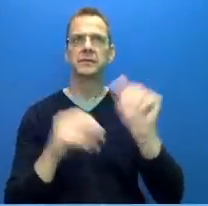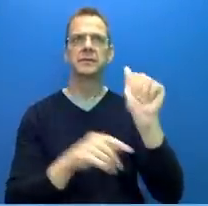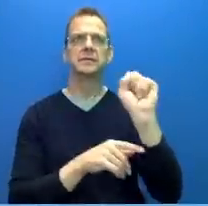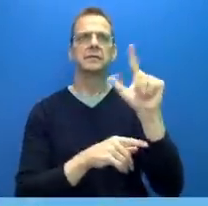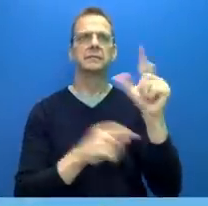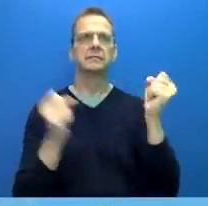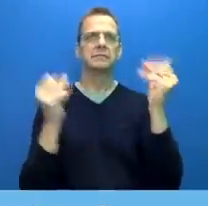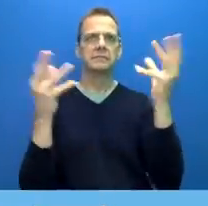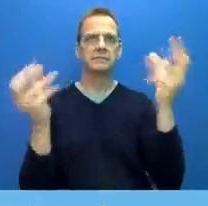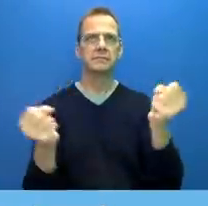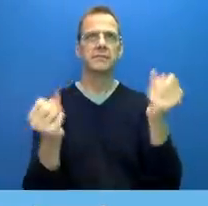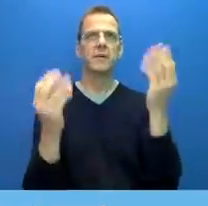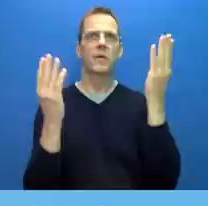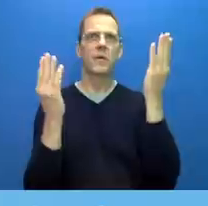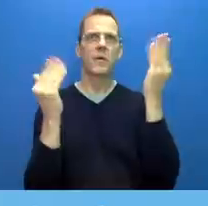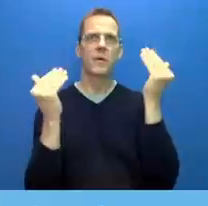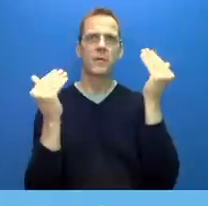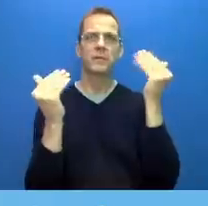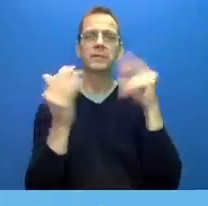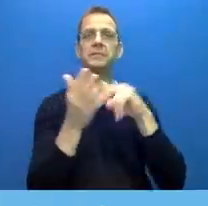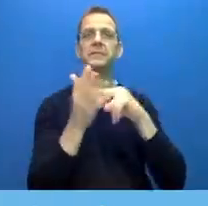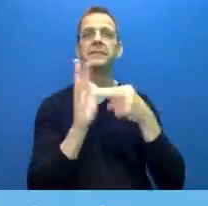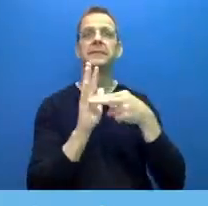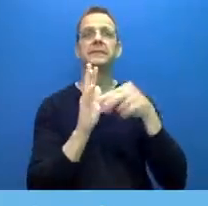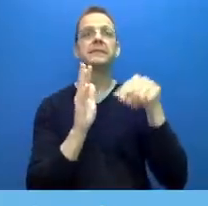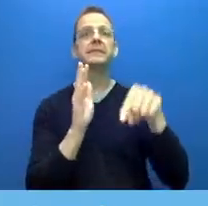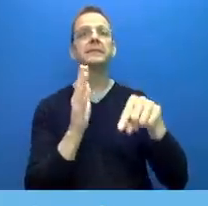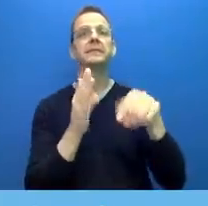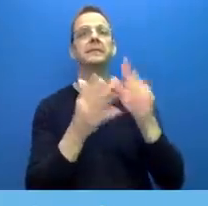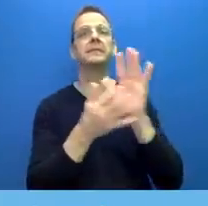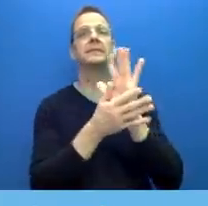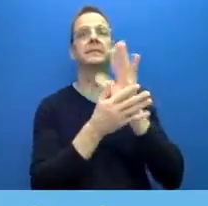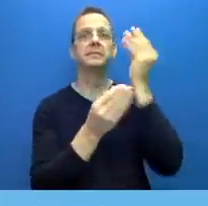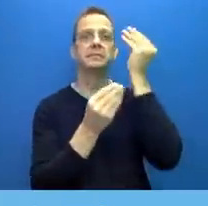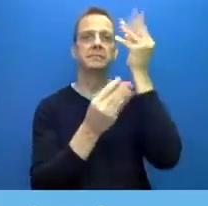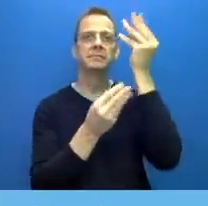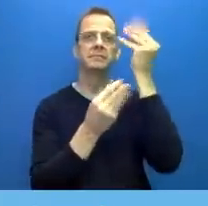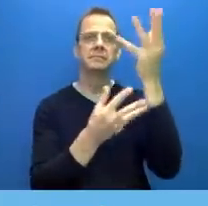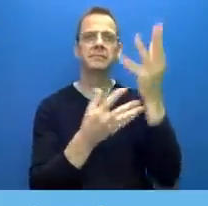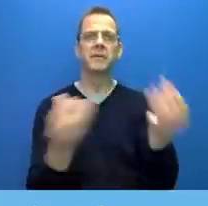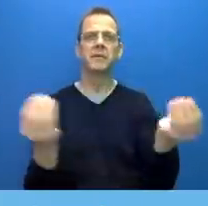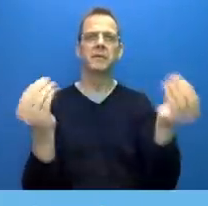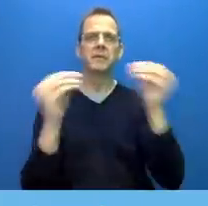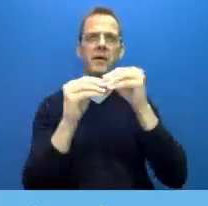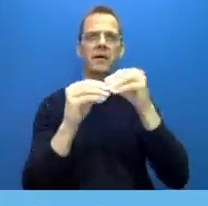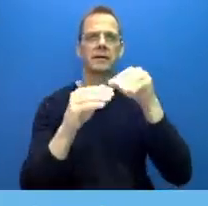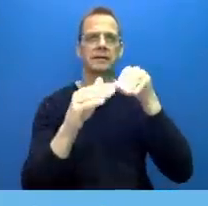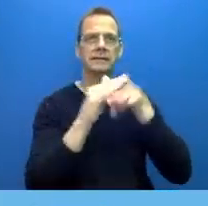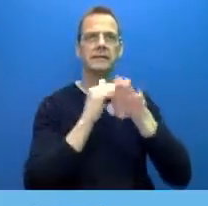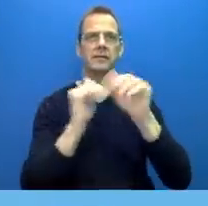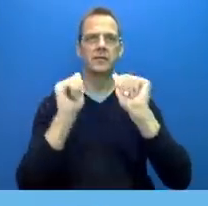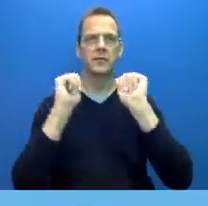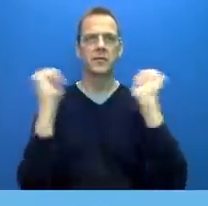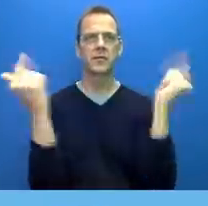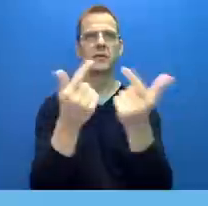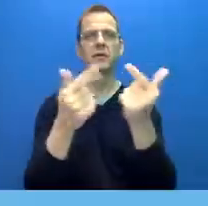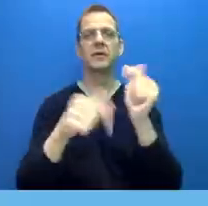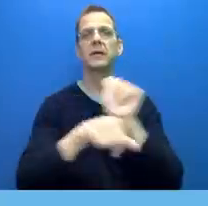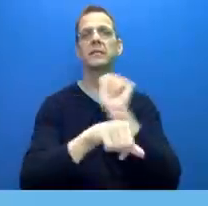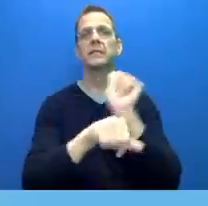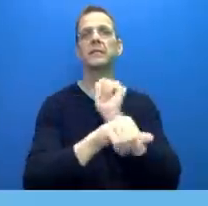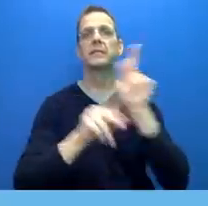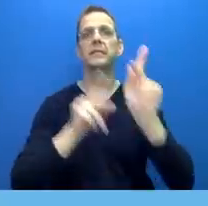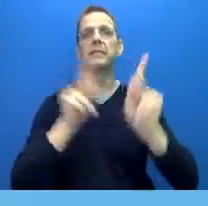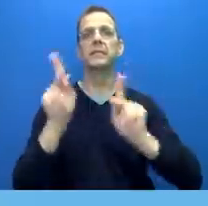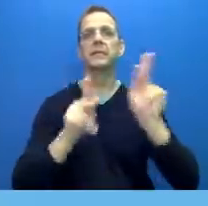is being presented in ASL. We are hopeful that this will improve the accessibility of our briefings for all Albertans. The Protect